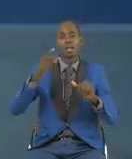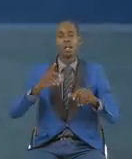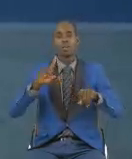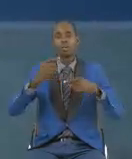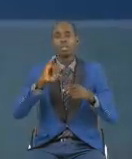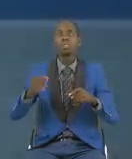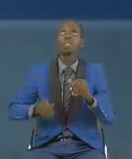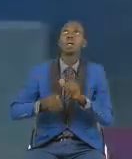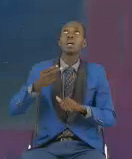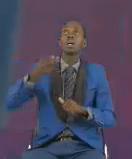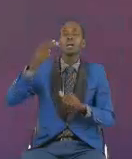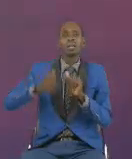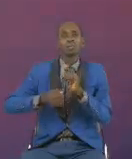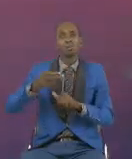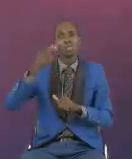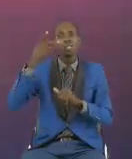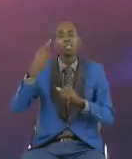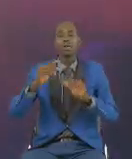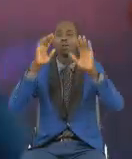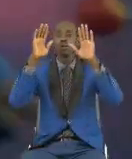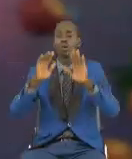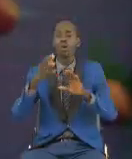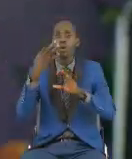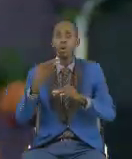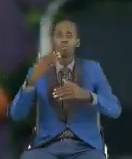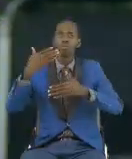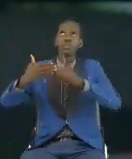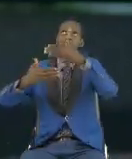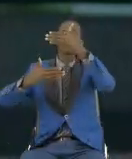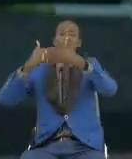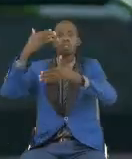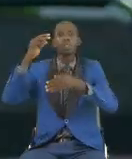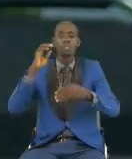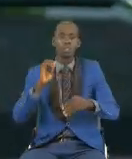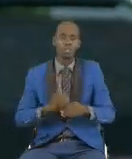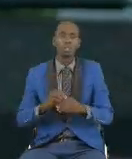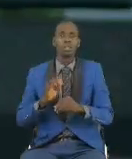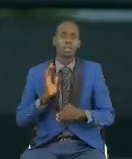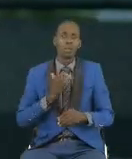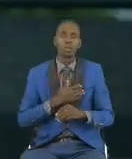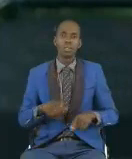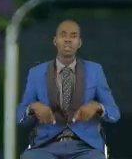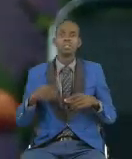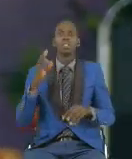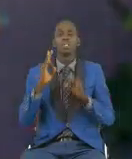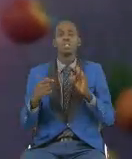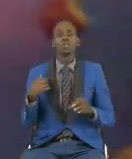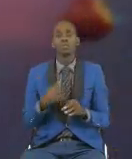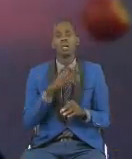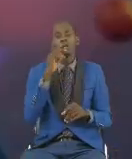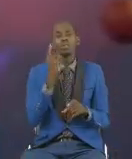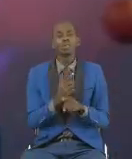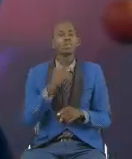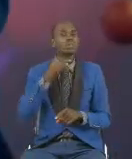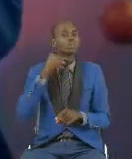wonder of progress in our lives. If we're just ministers of the word, professors of the word,